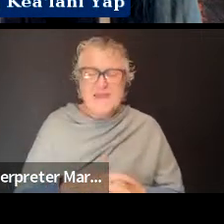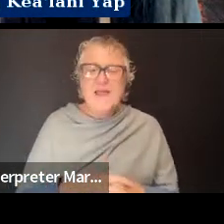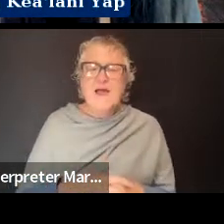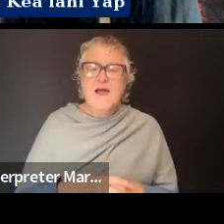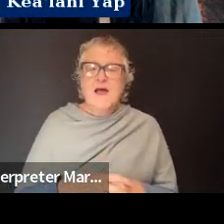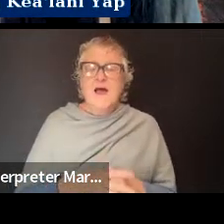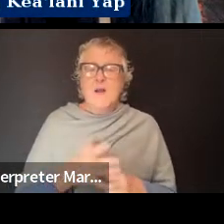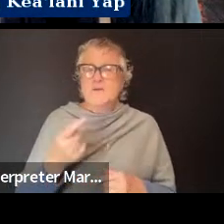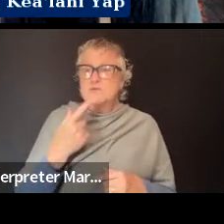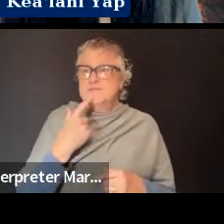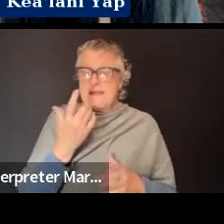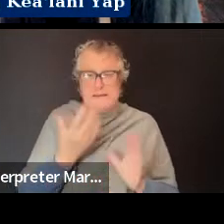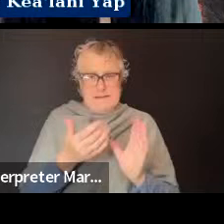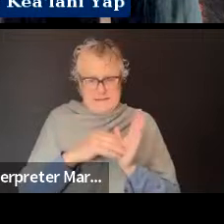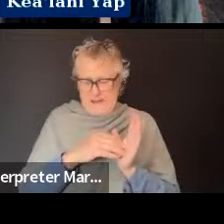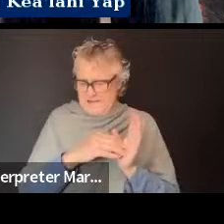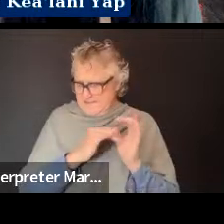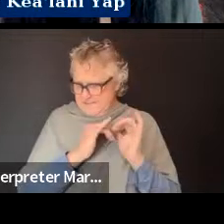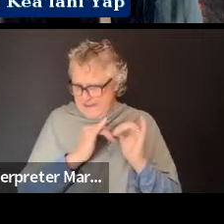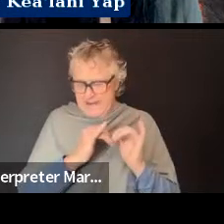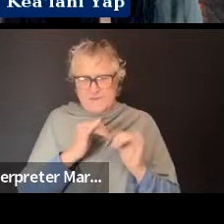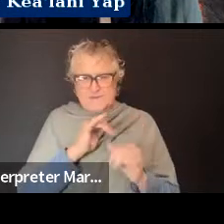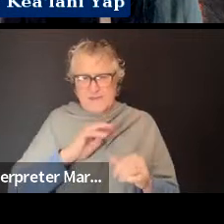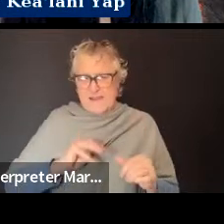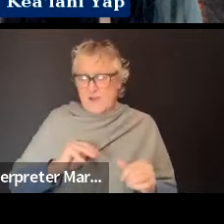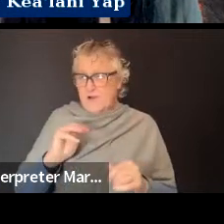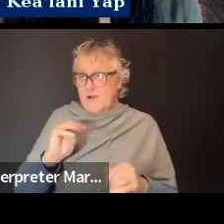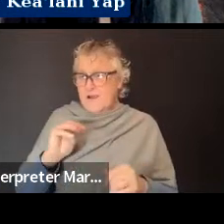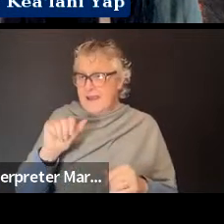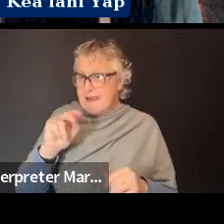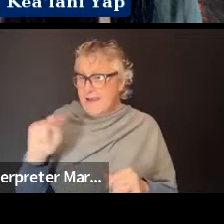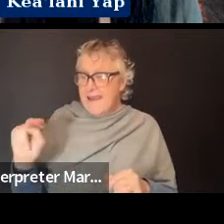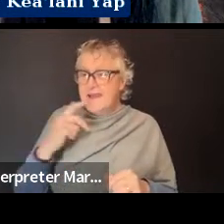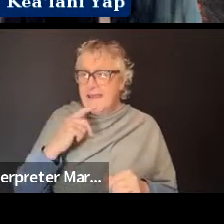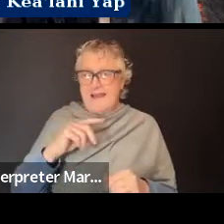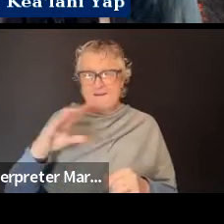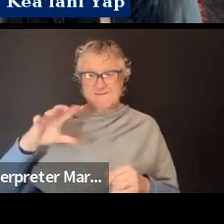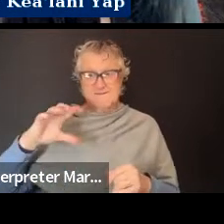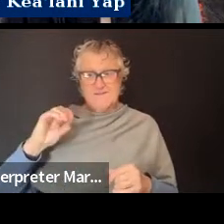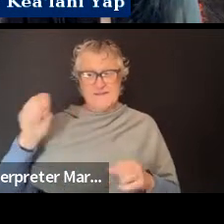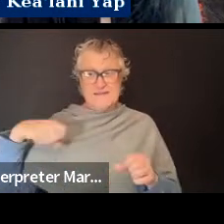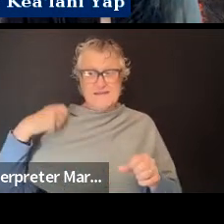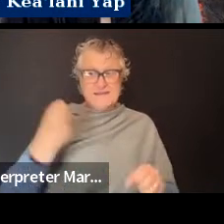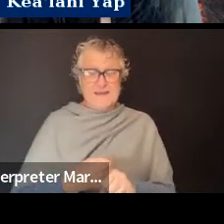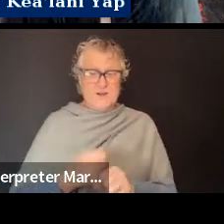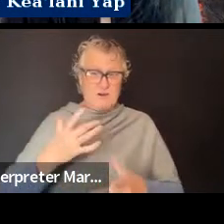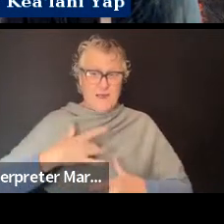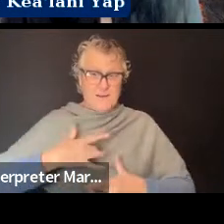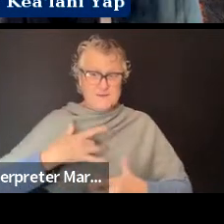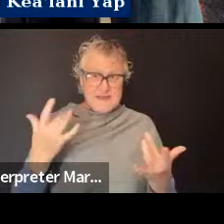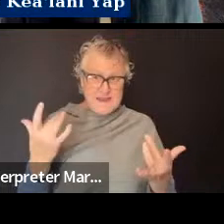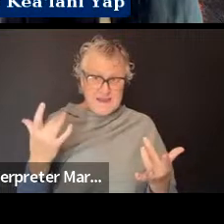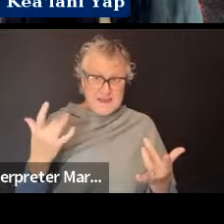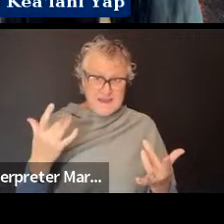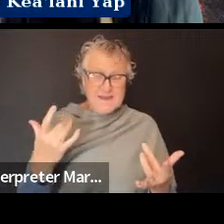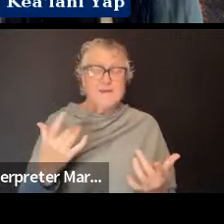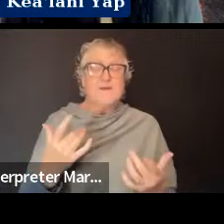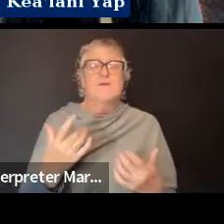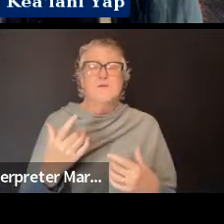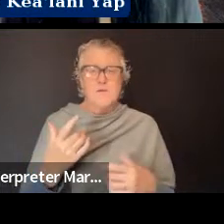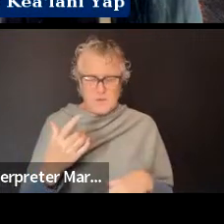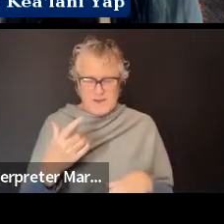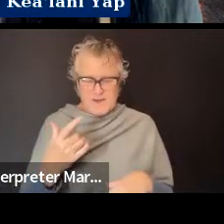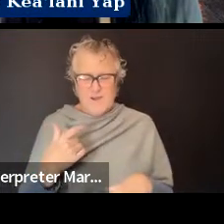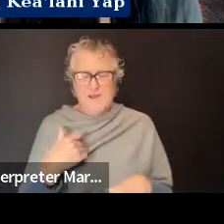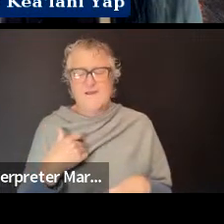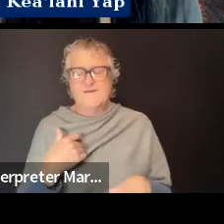plug for the update of the 50-year vision at Metro. We are kicking that off with the Future Vision Committee, which is required by our